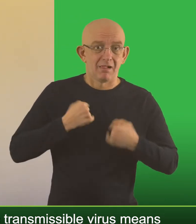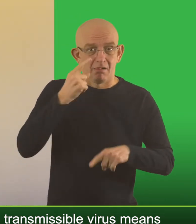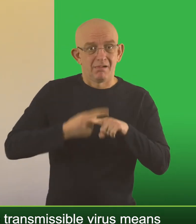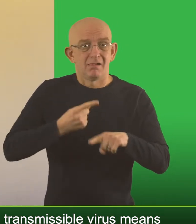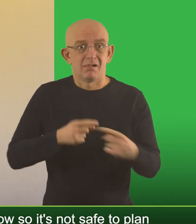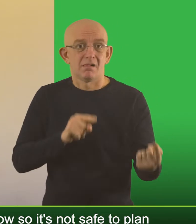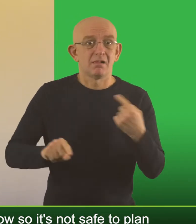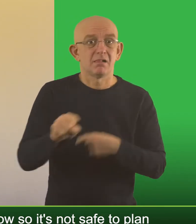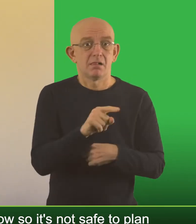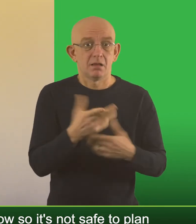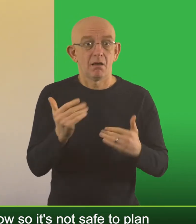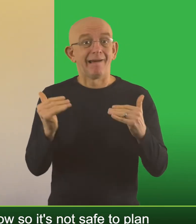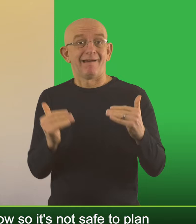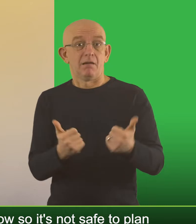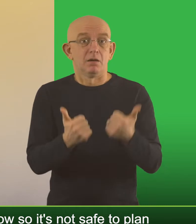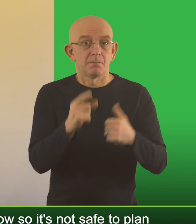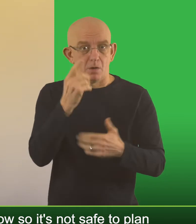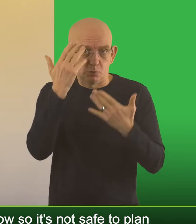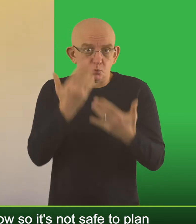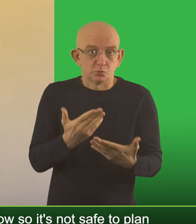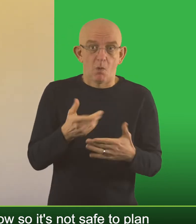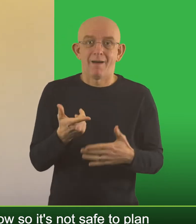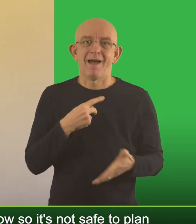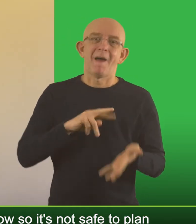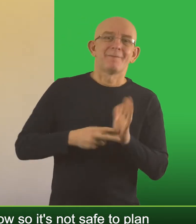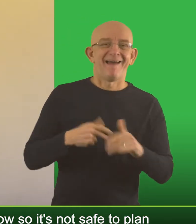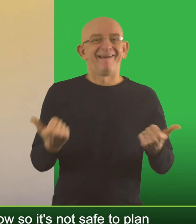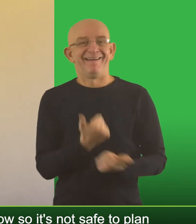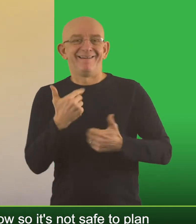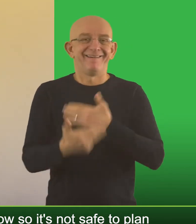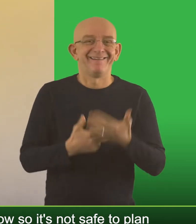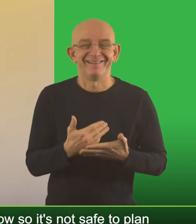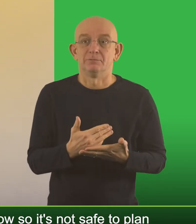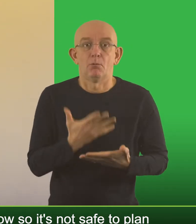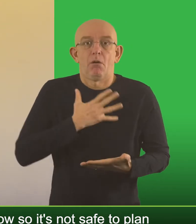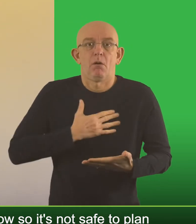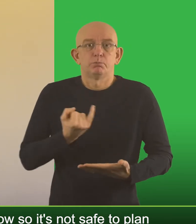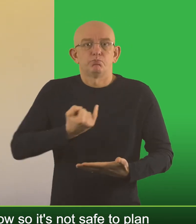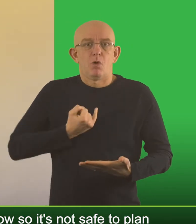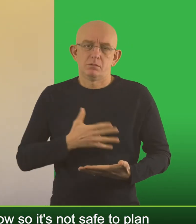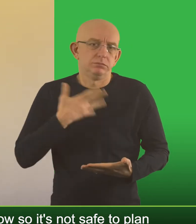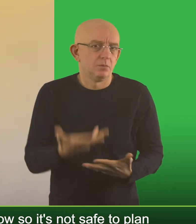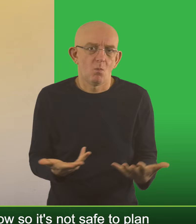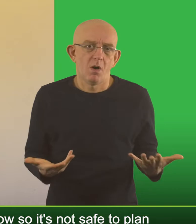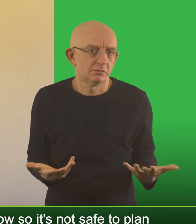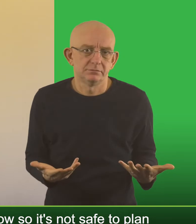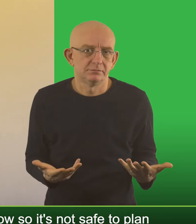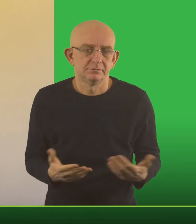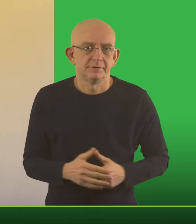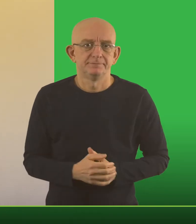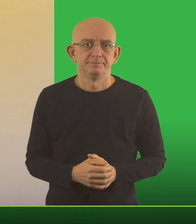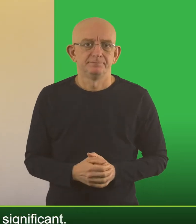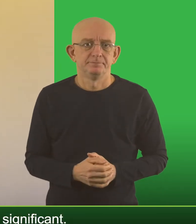whom will become poorly. So milder is good, and we just don't know. So it's not safe to plan on the assumption that it's milder, and we are not doing